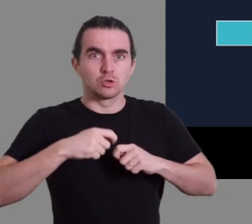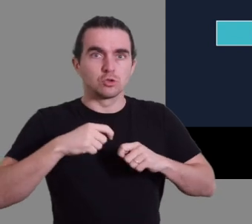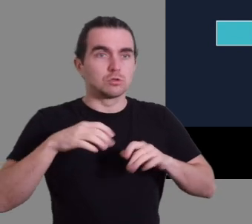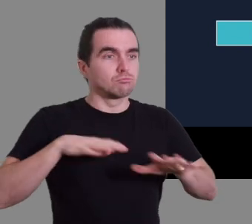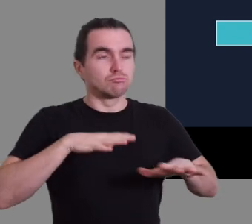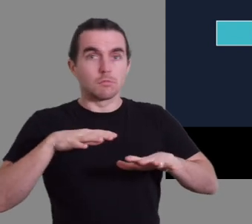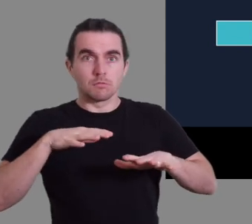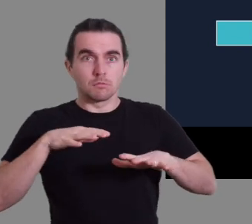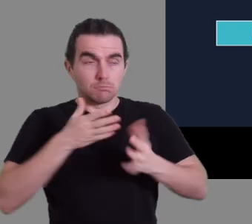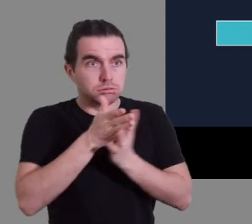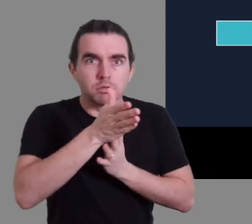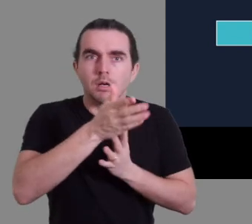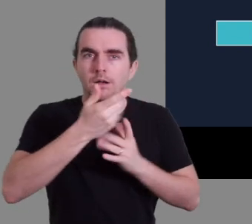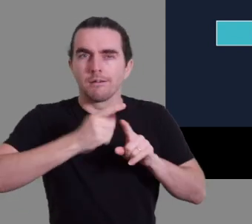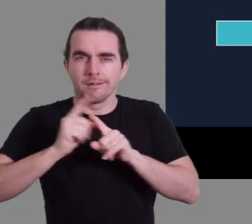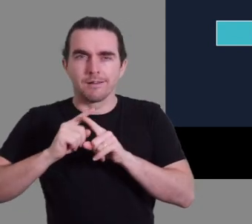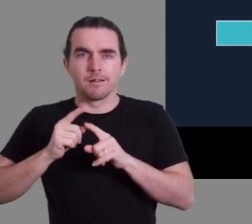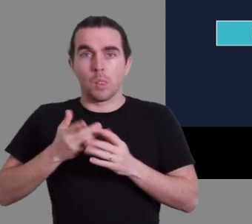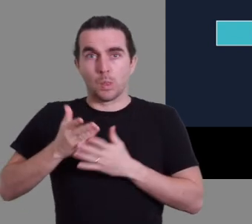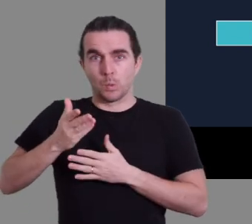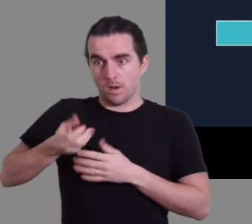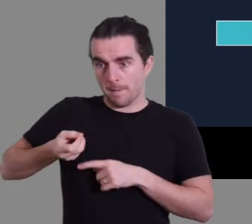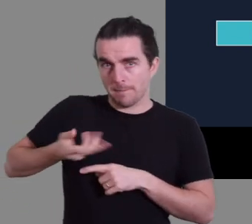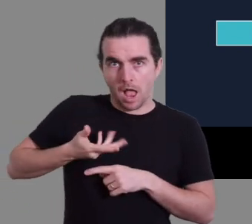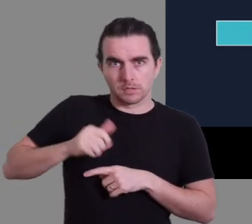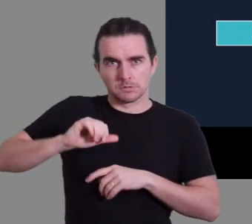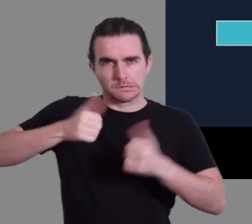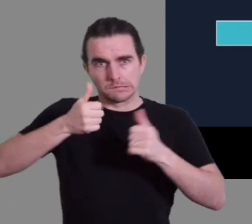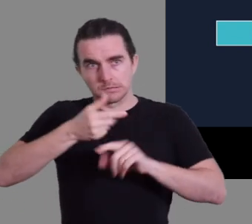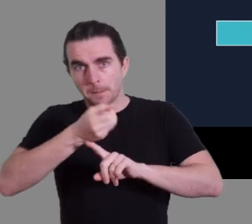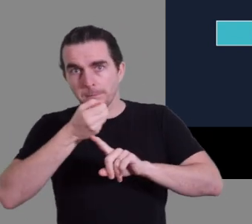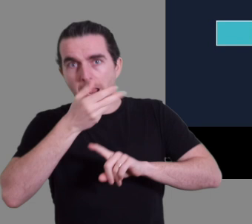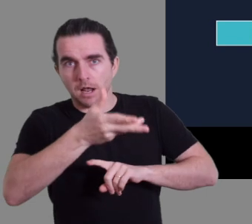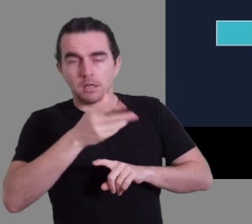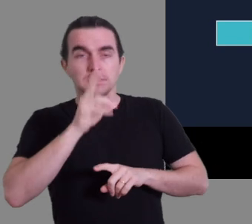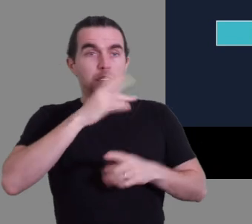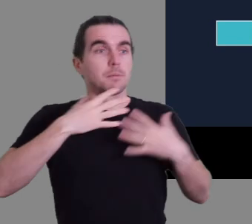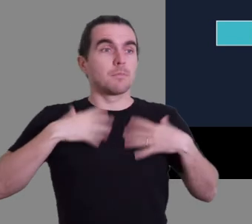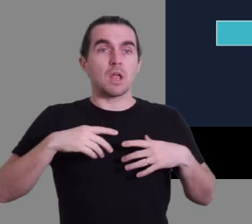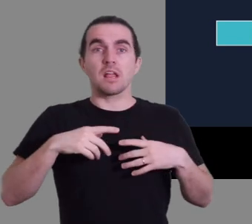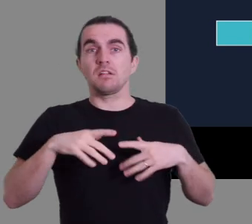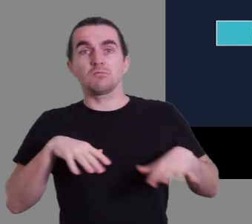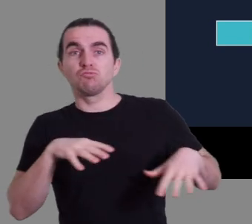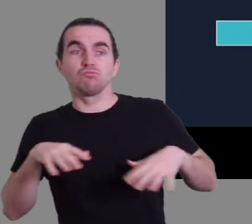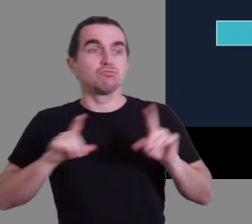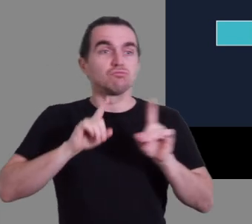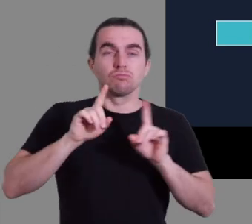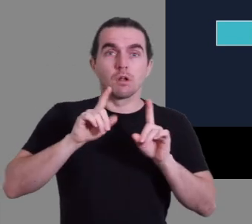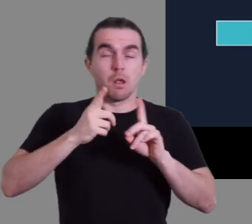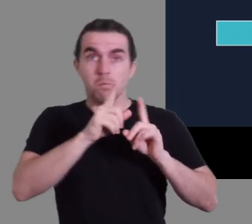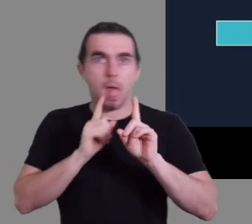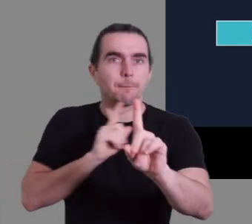know, triggers the quality of the pass to the passer. Somebody's body language, just opening up the space.